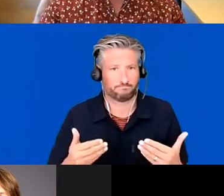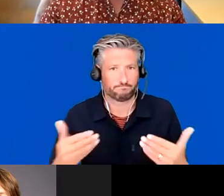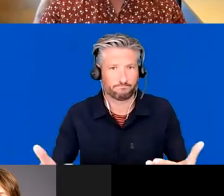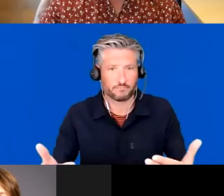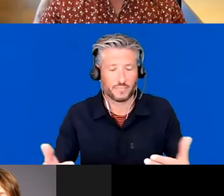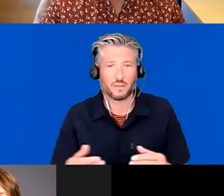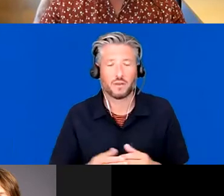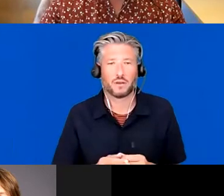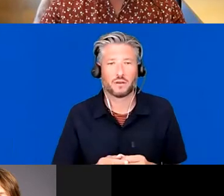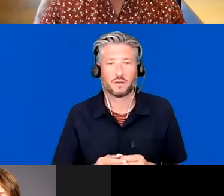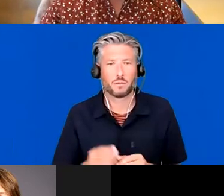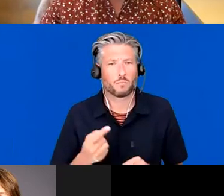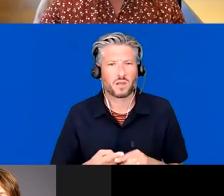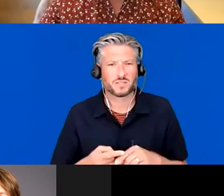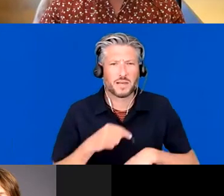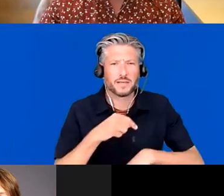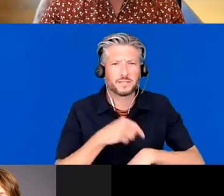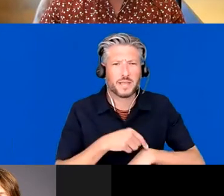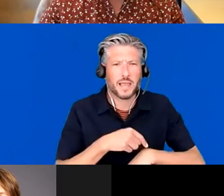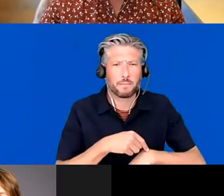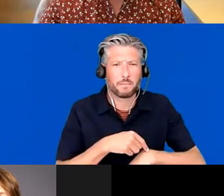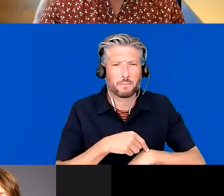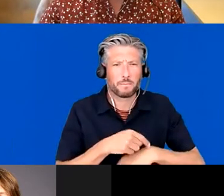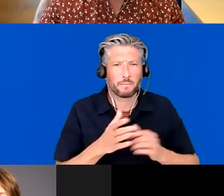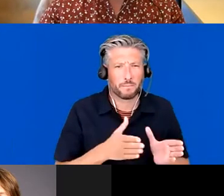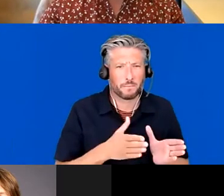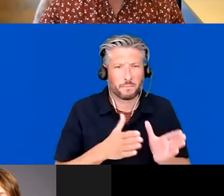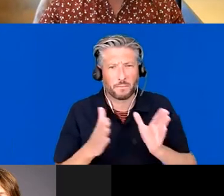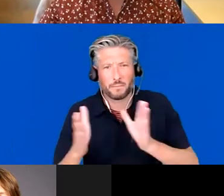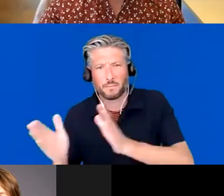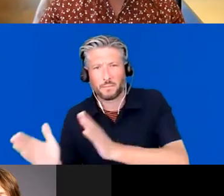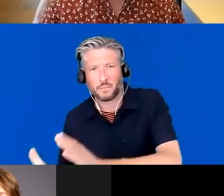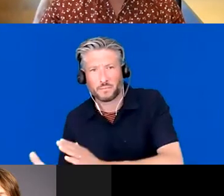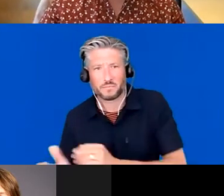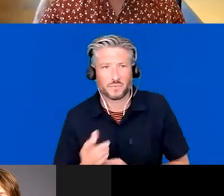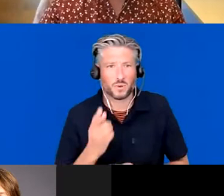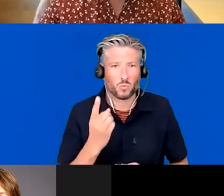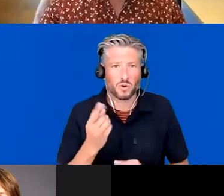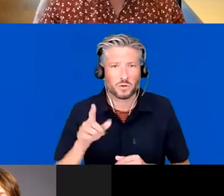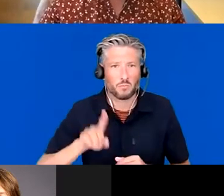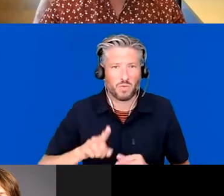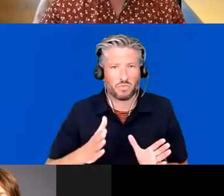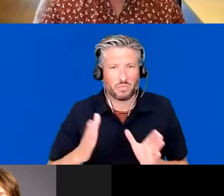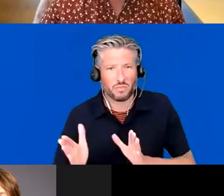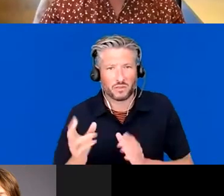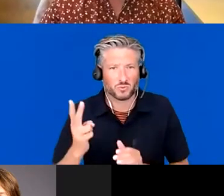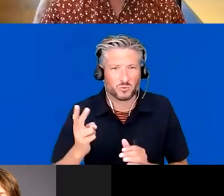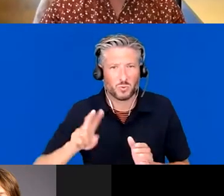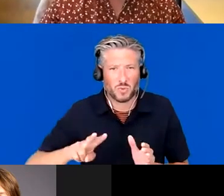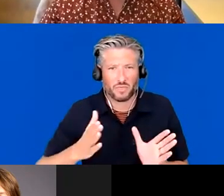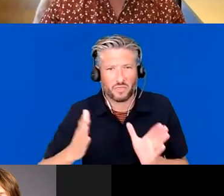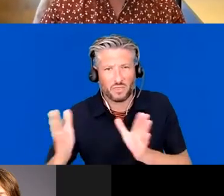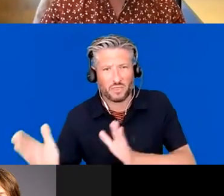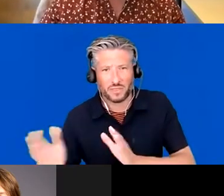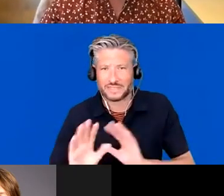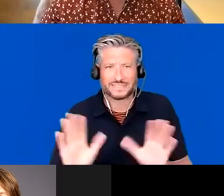I couldn't, to be honest, I couldn't bear the thought of postponing again. So you don't need to be a magical technical wizard